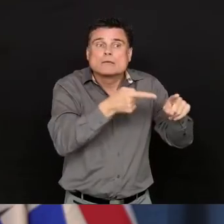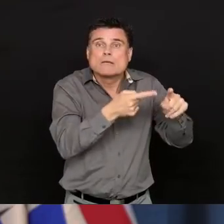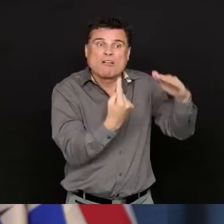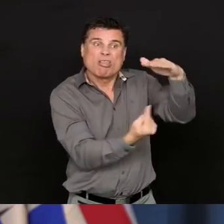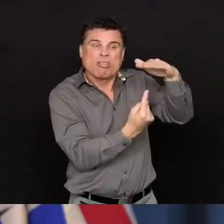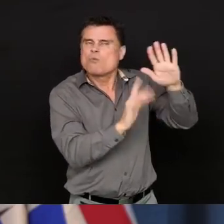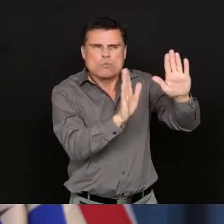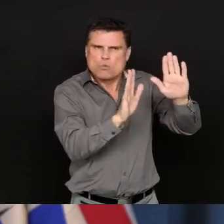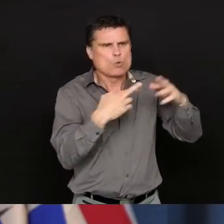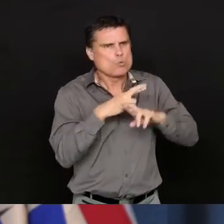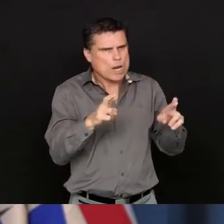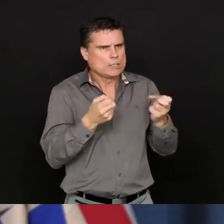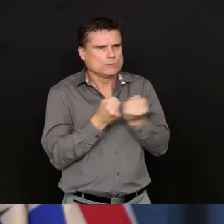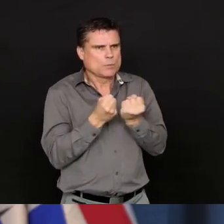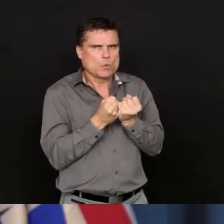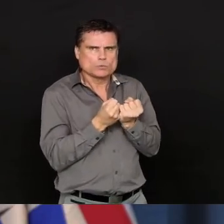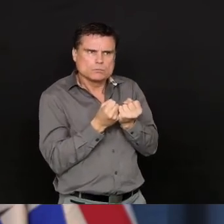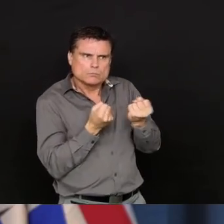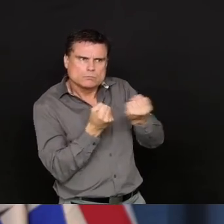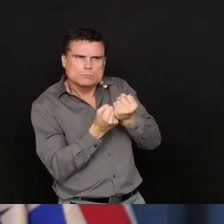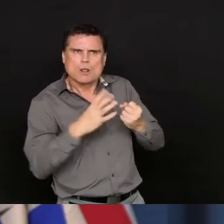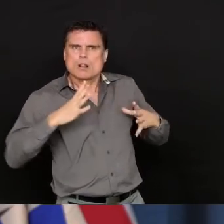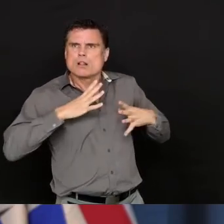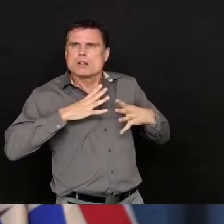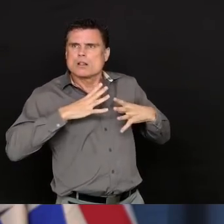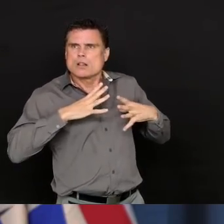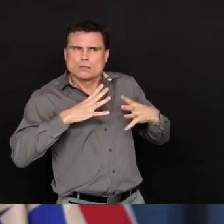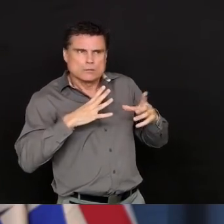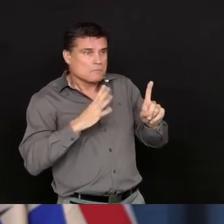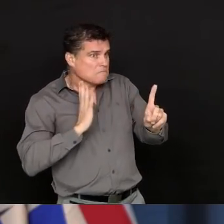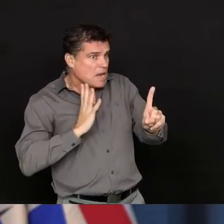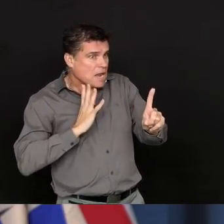very closely with our federal counterparts on that.